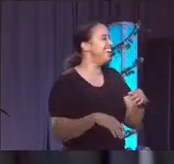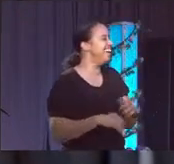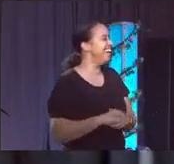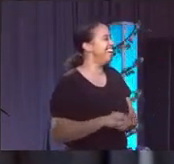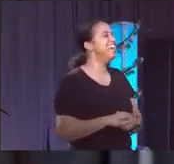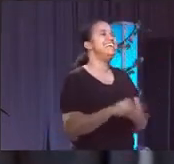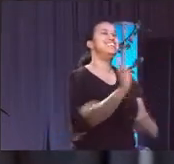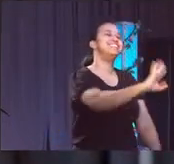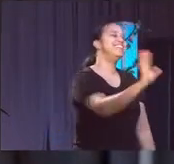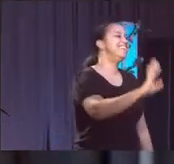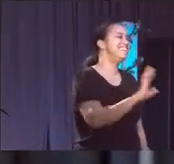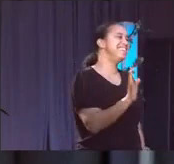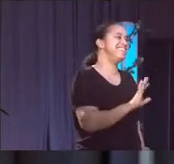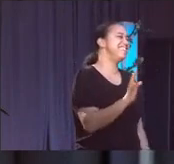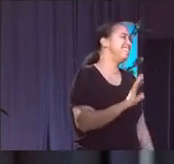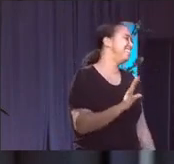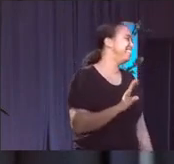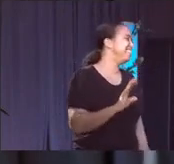See?